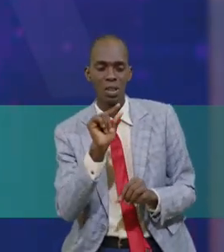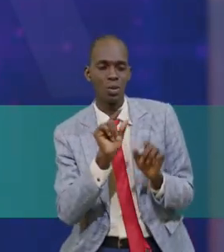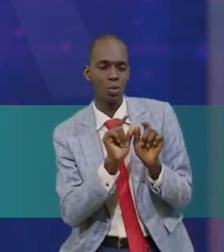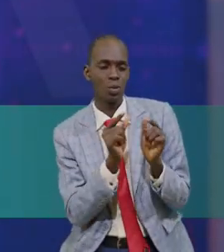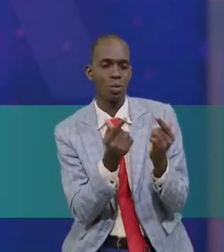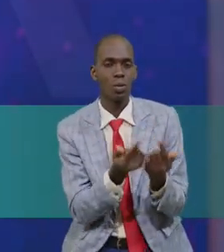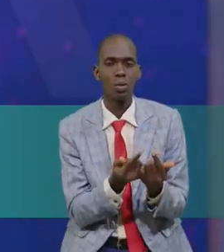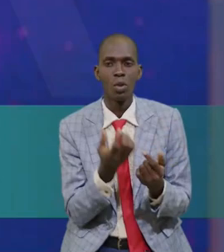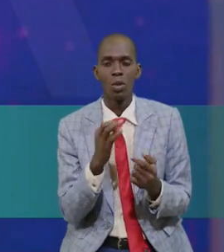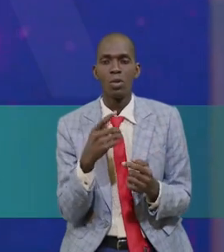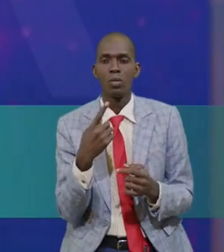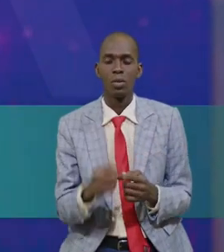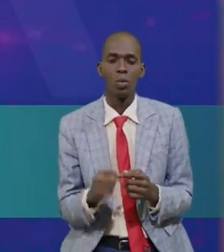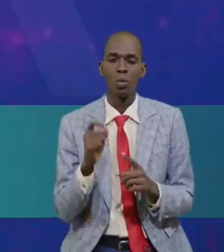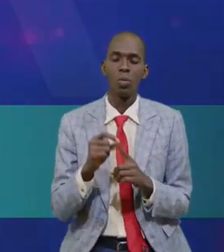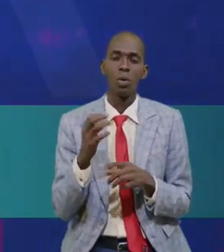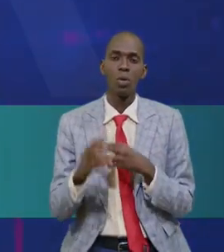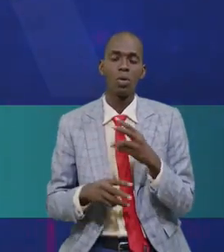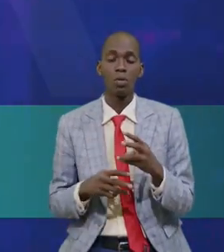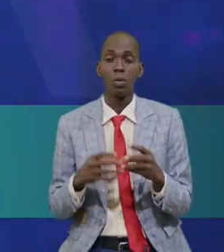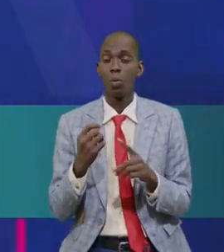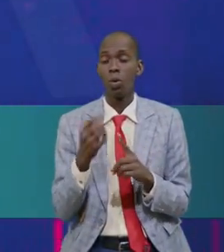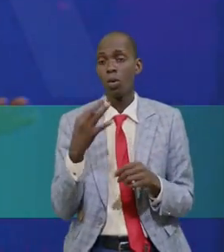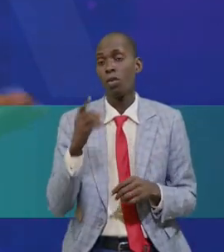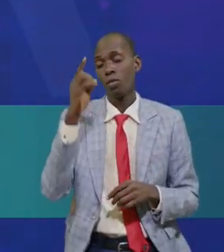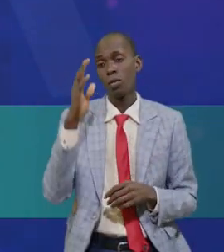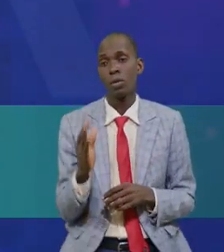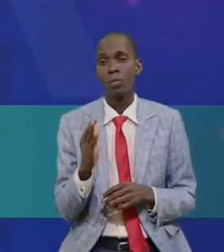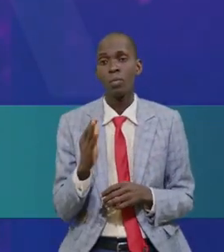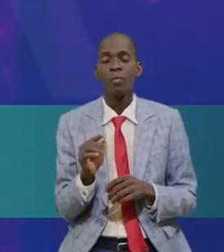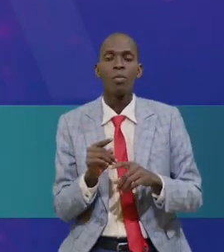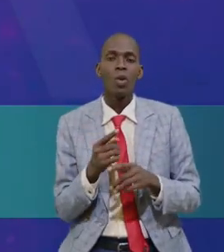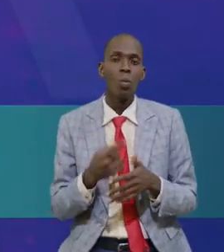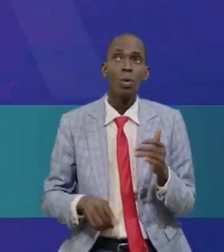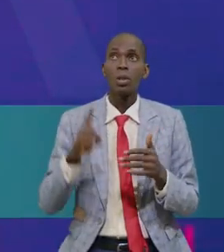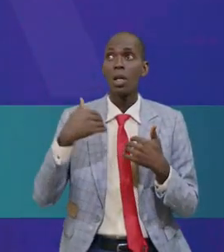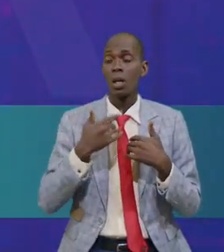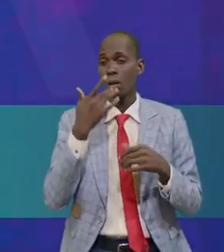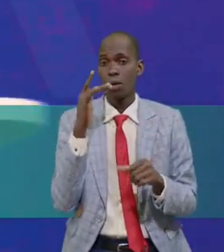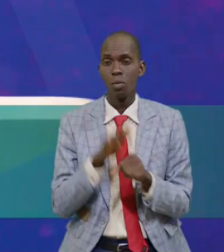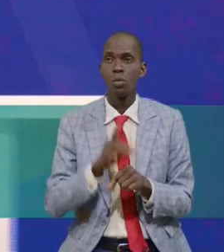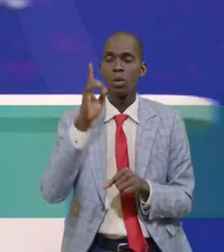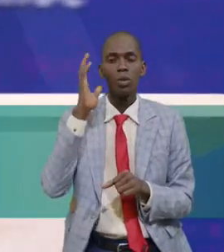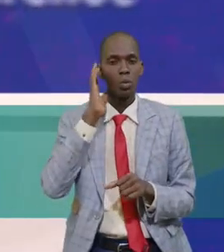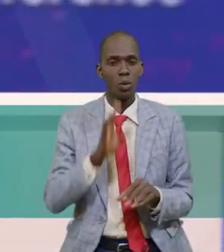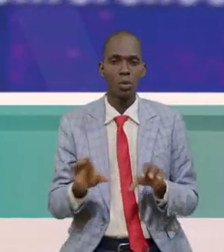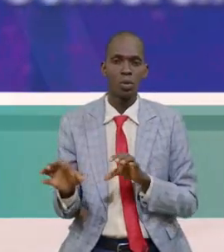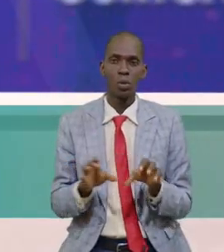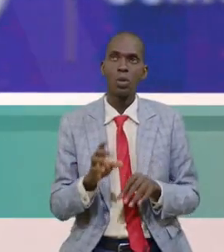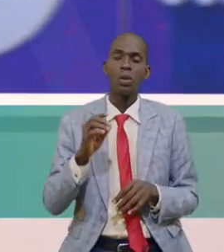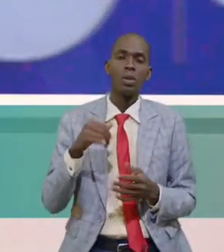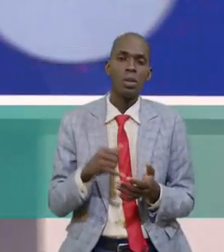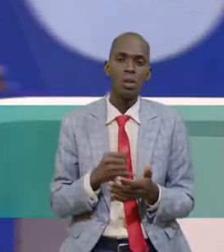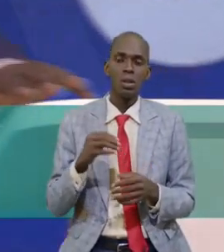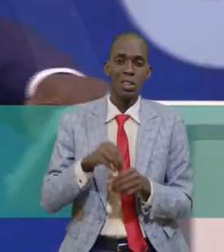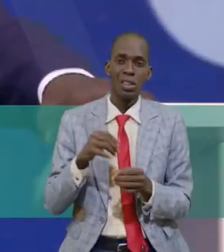of the Word of God. In the fullness of the Word of God, what he has promised he will do in its fullness. We